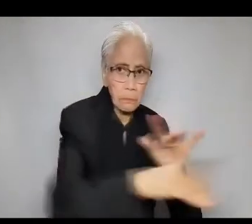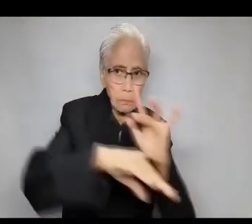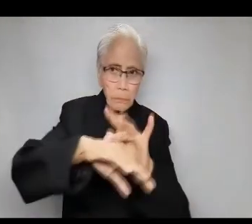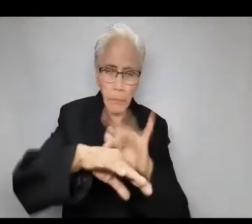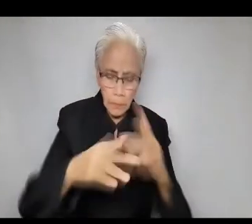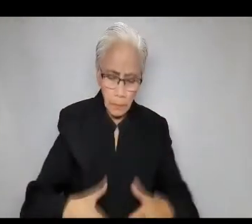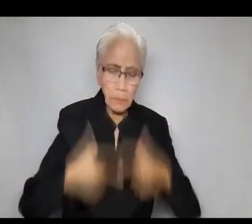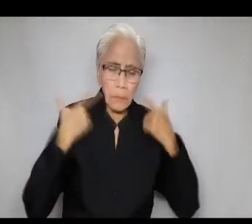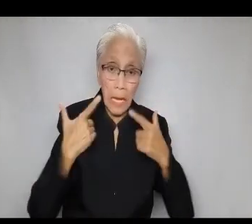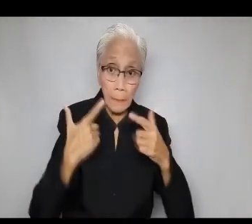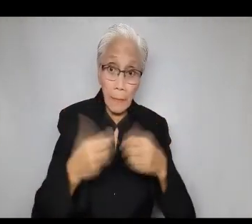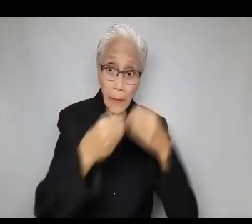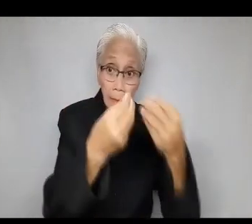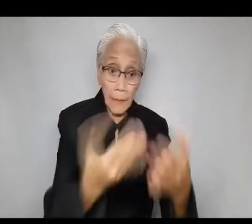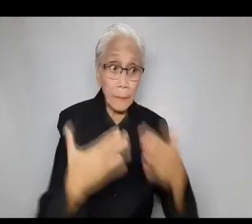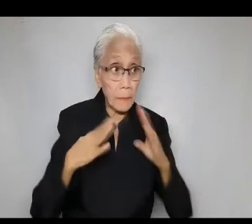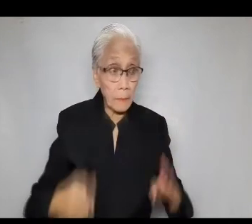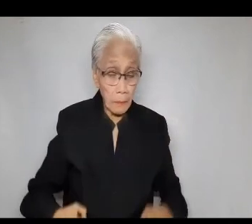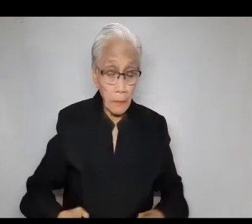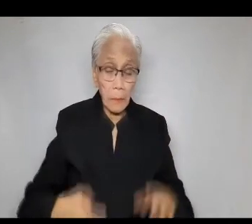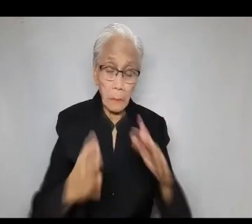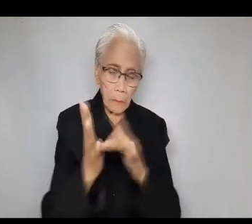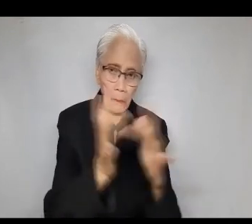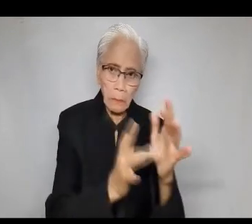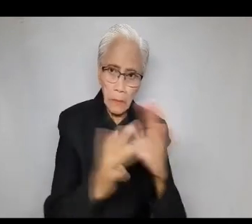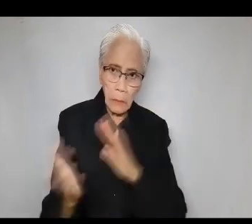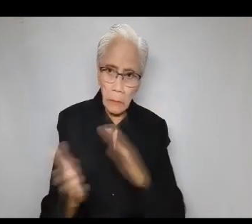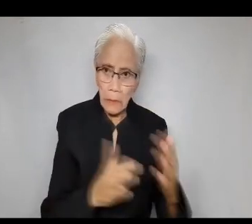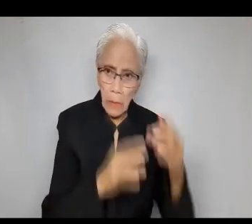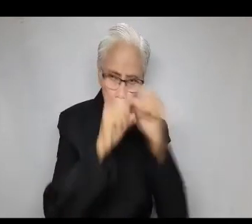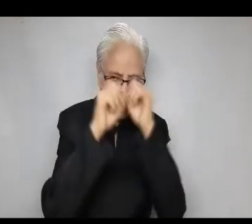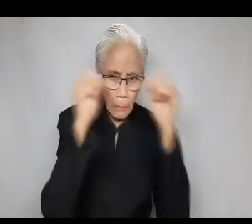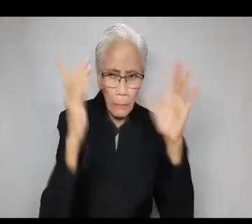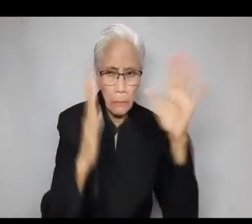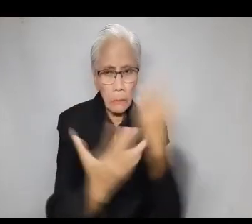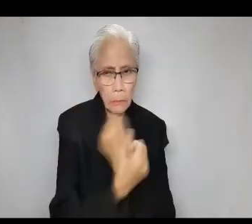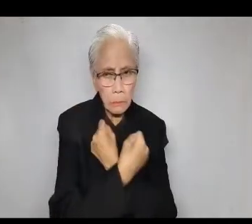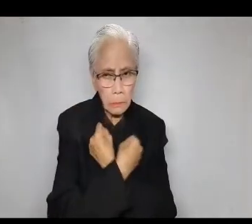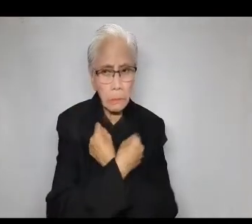life-giving body of Christ on the cross, and awaken his loving grace inside you.